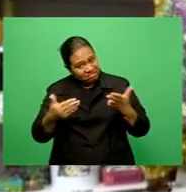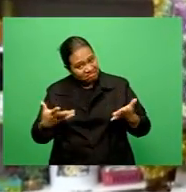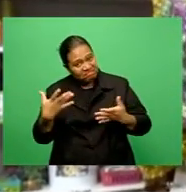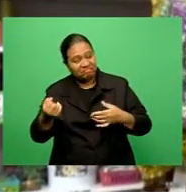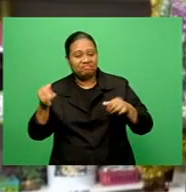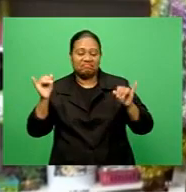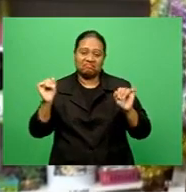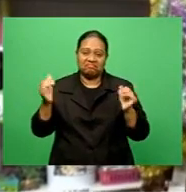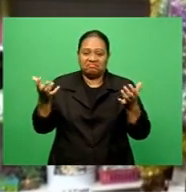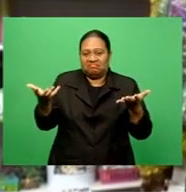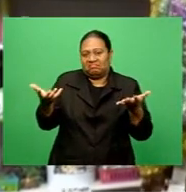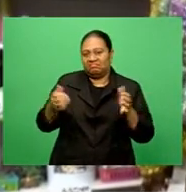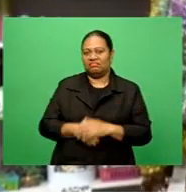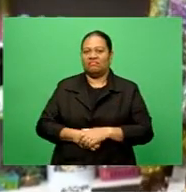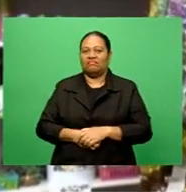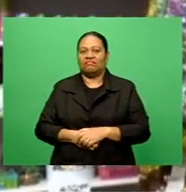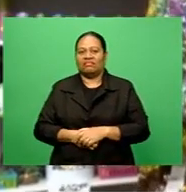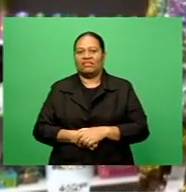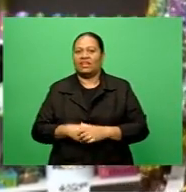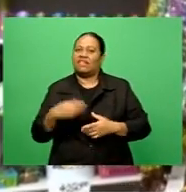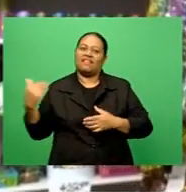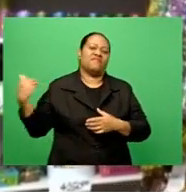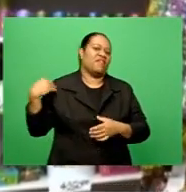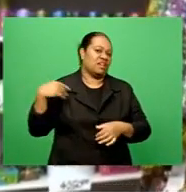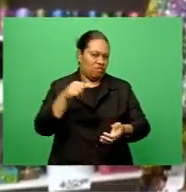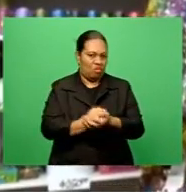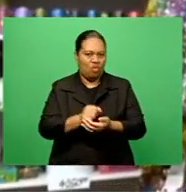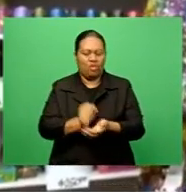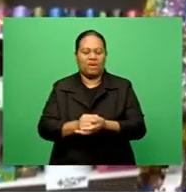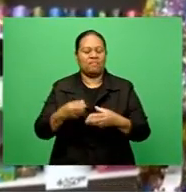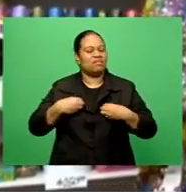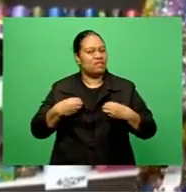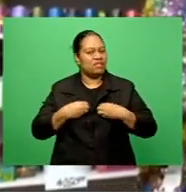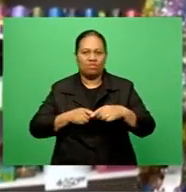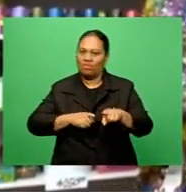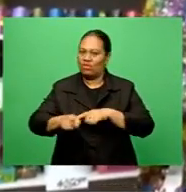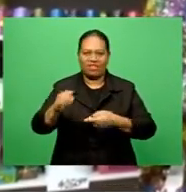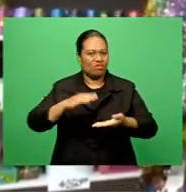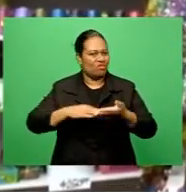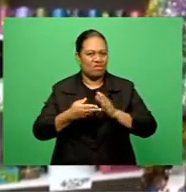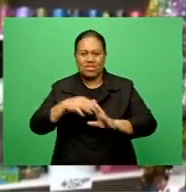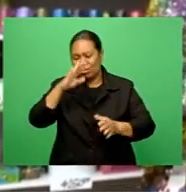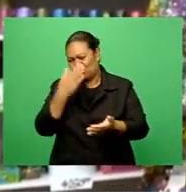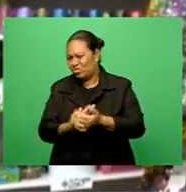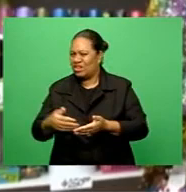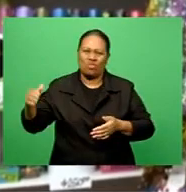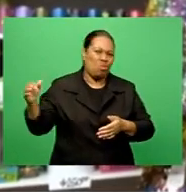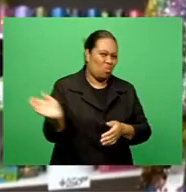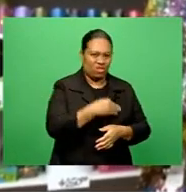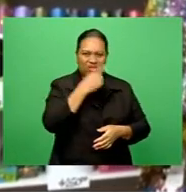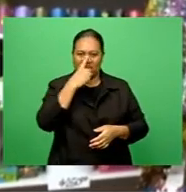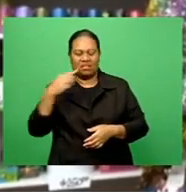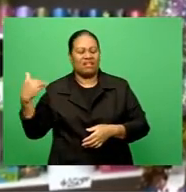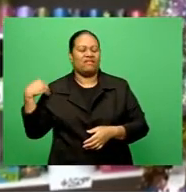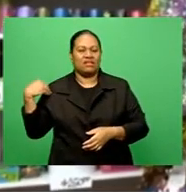has badly hit the business communities and other communities as well, students and everybody. So basically,